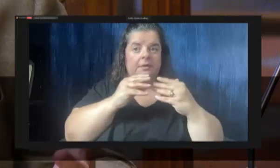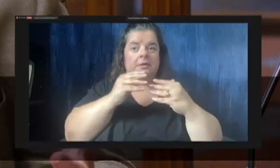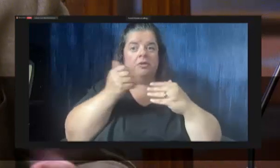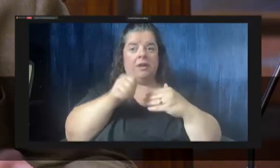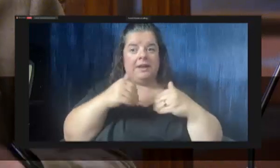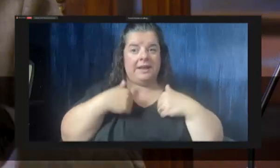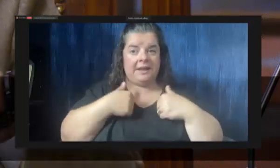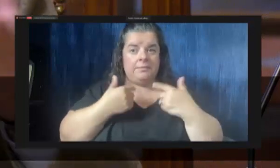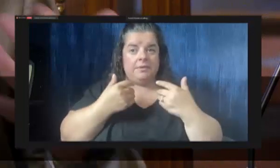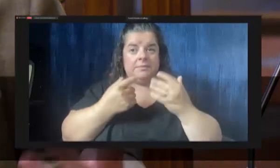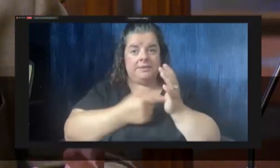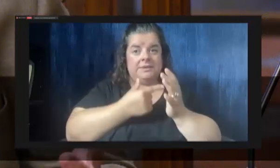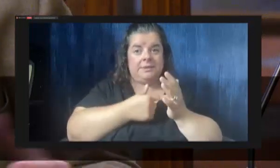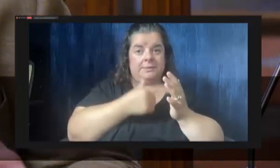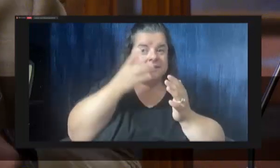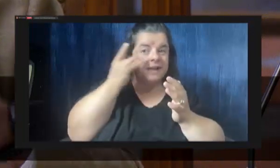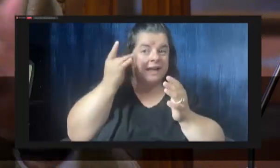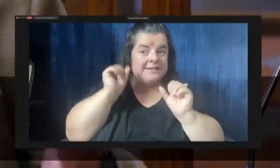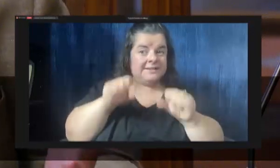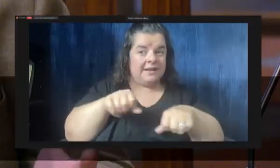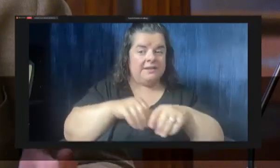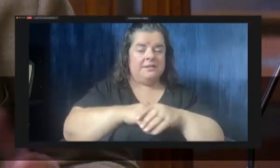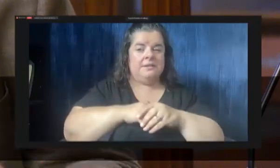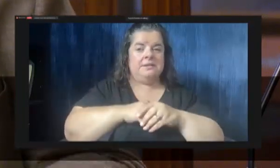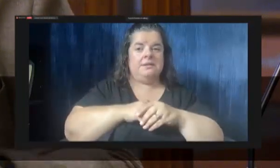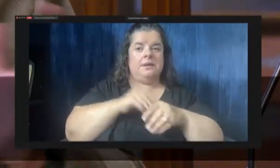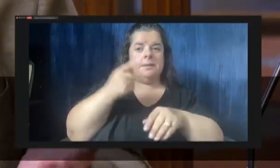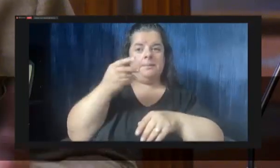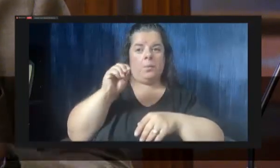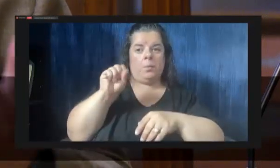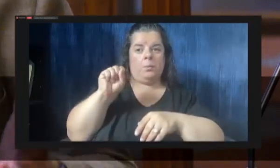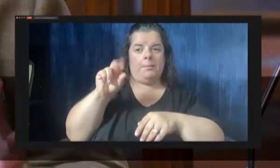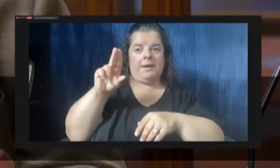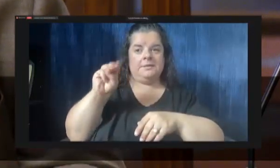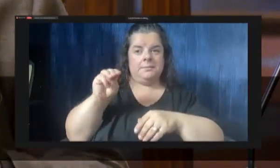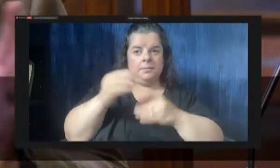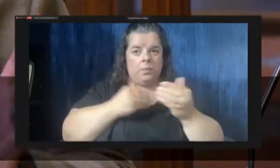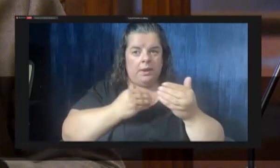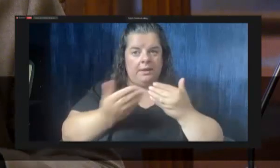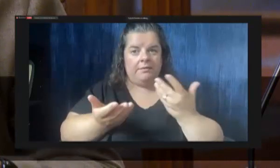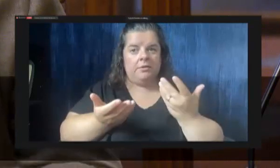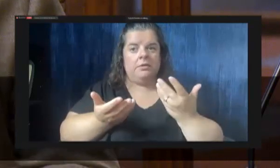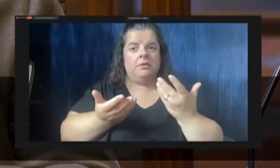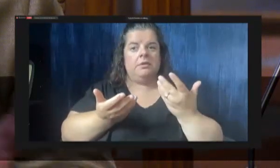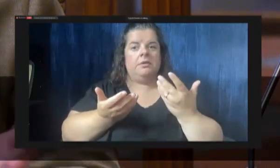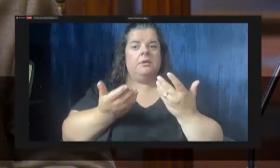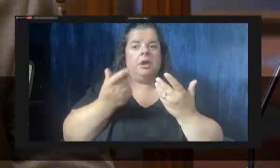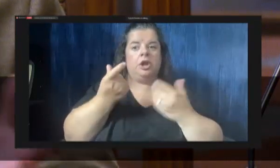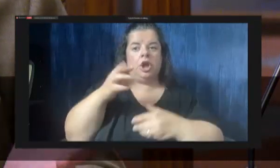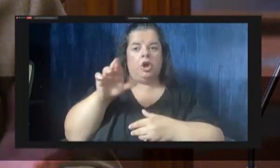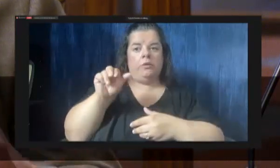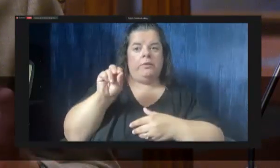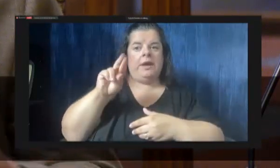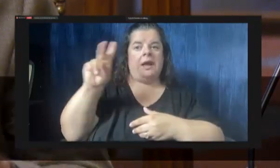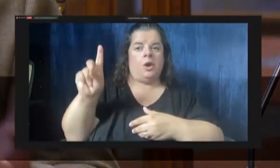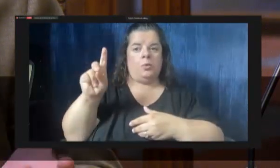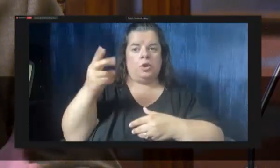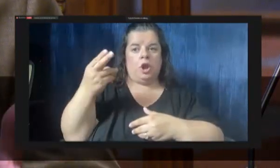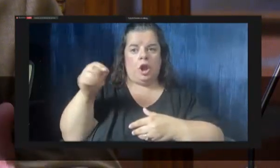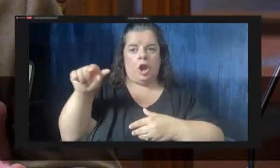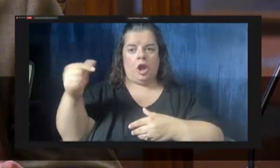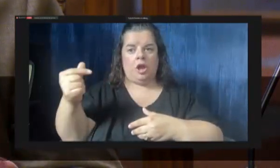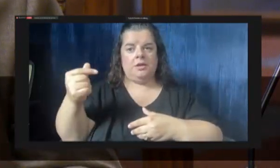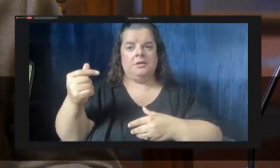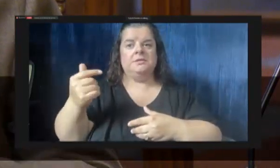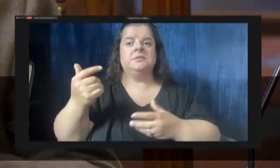because cats can go in those traps, possums, any variety, groundhogs, any variety of animals that fit inside of those